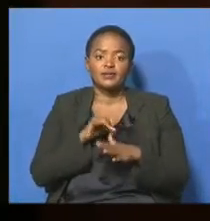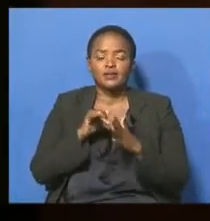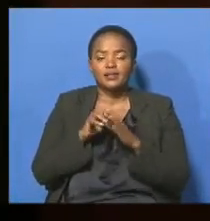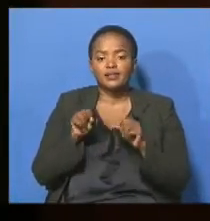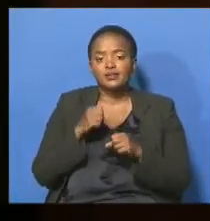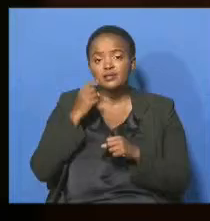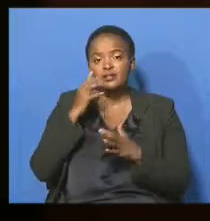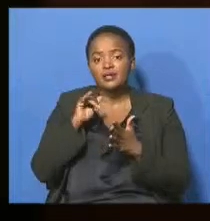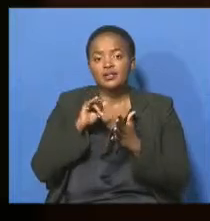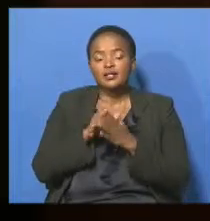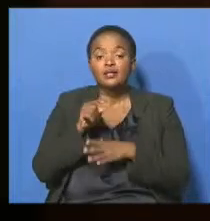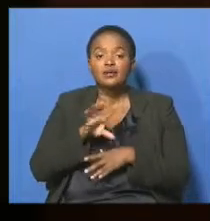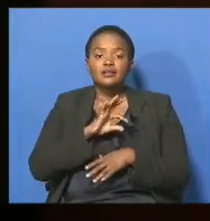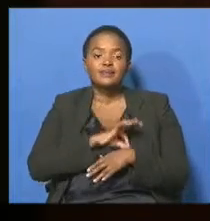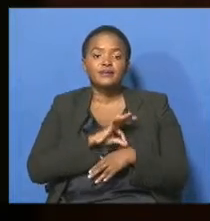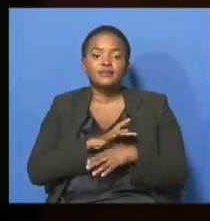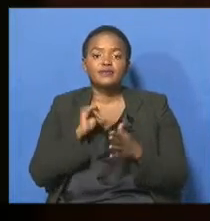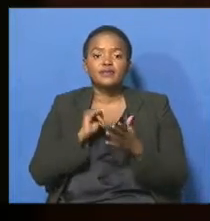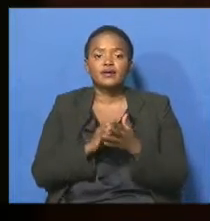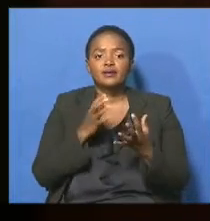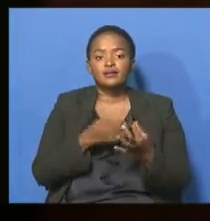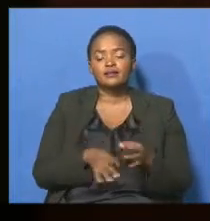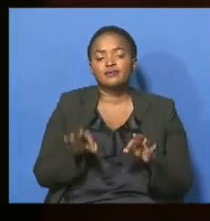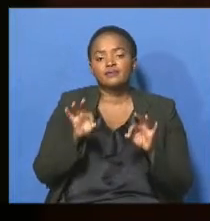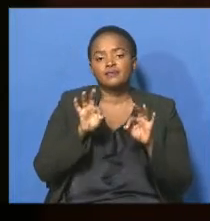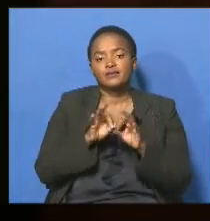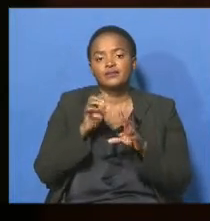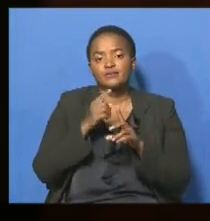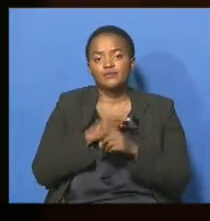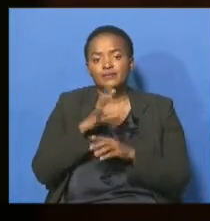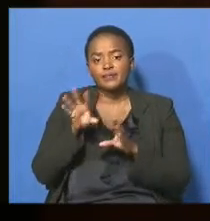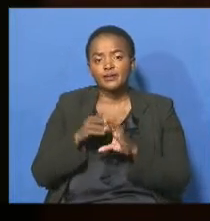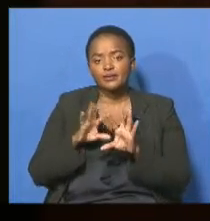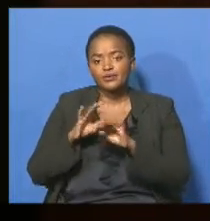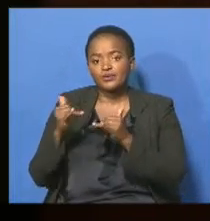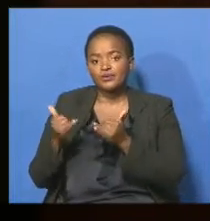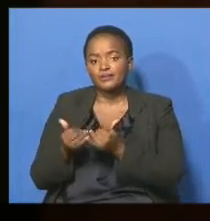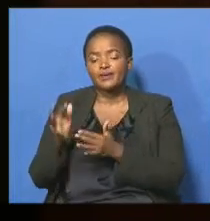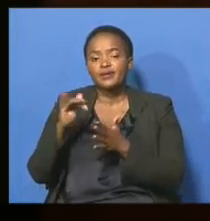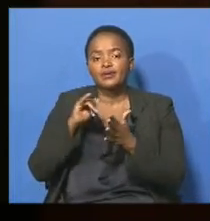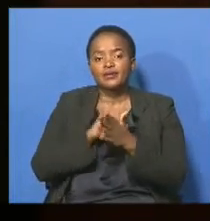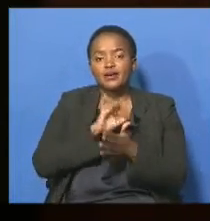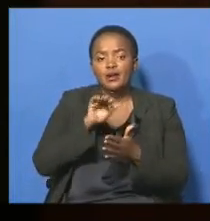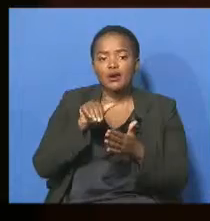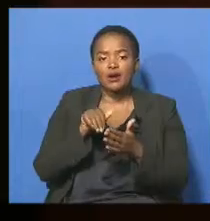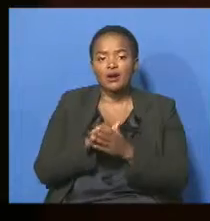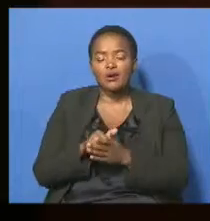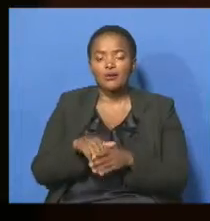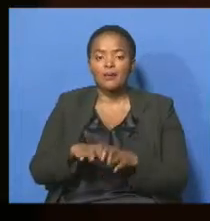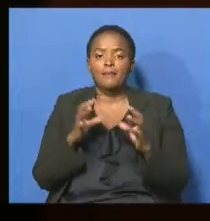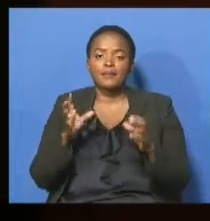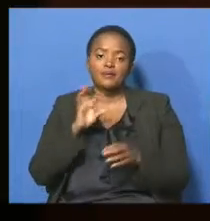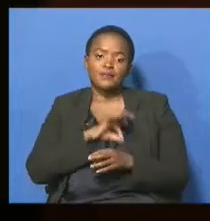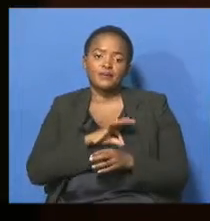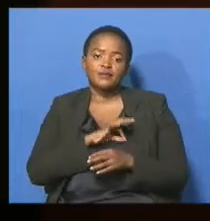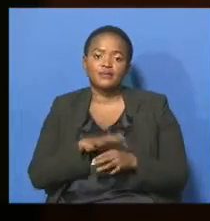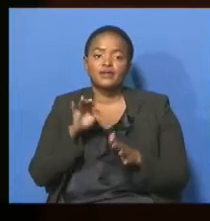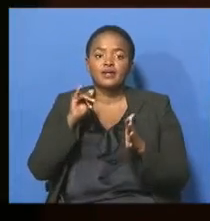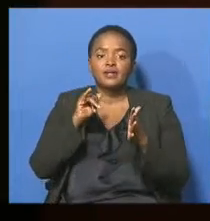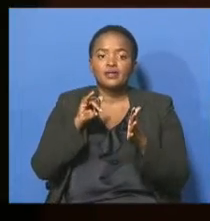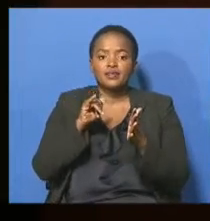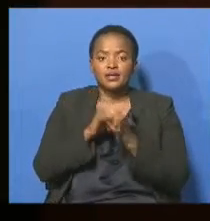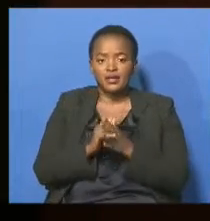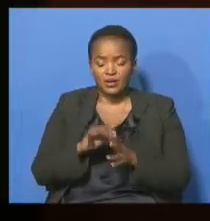see, the benefits that accrue from involving the community. The biggest benefit is that there